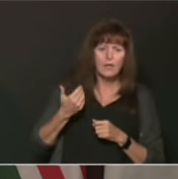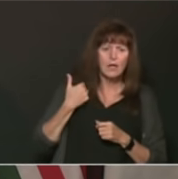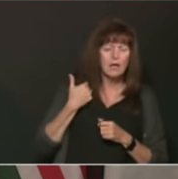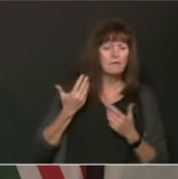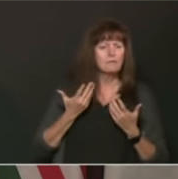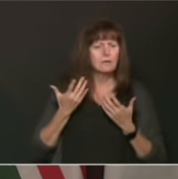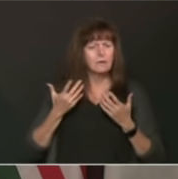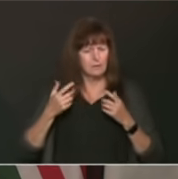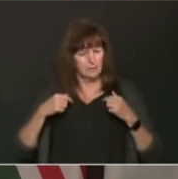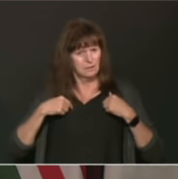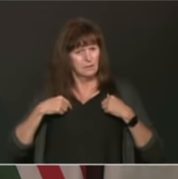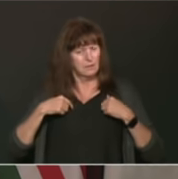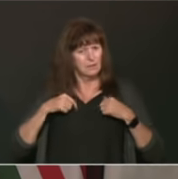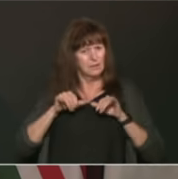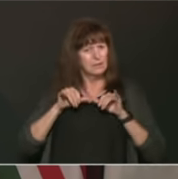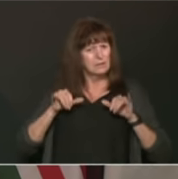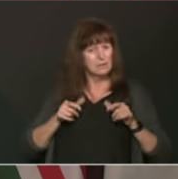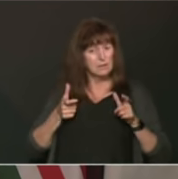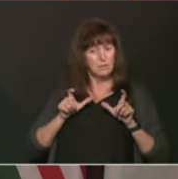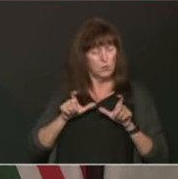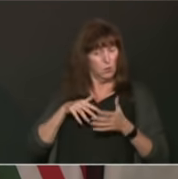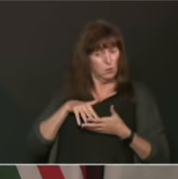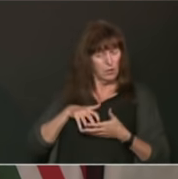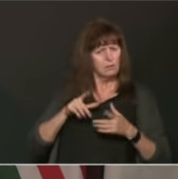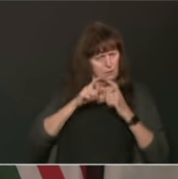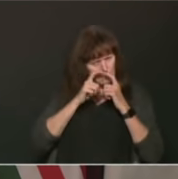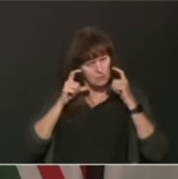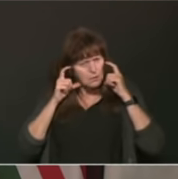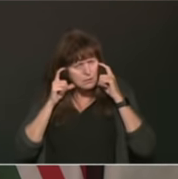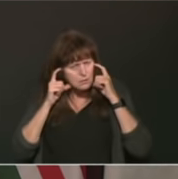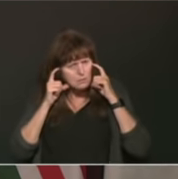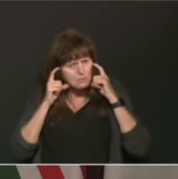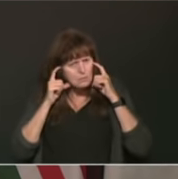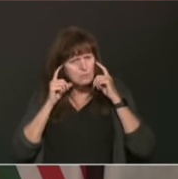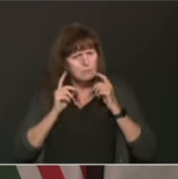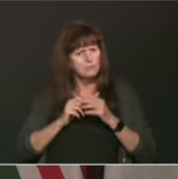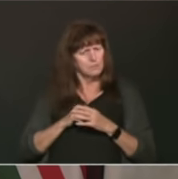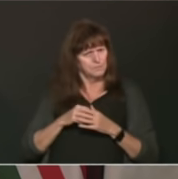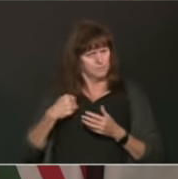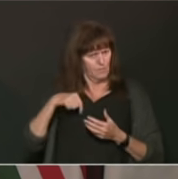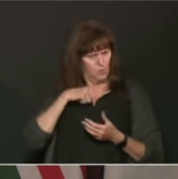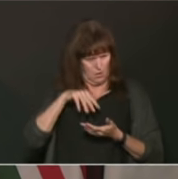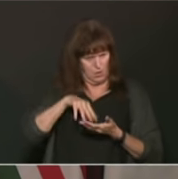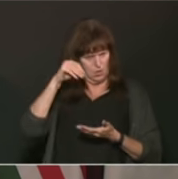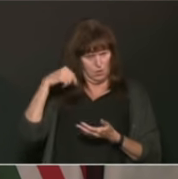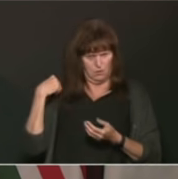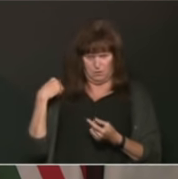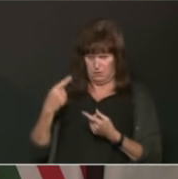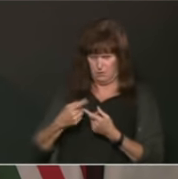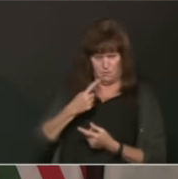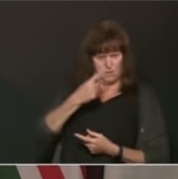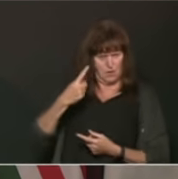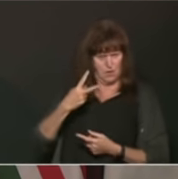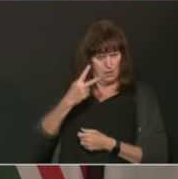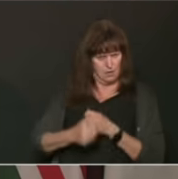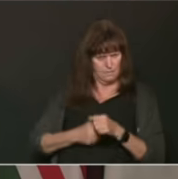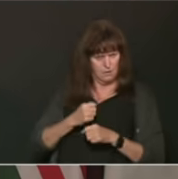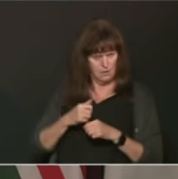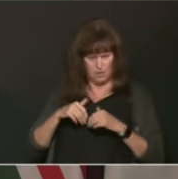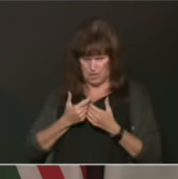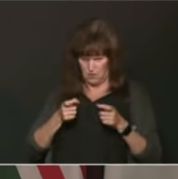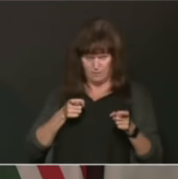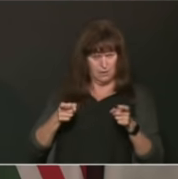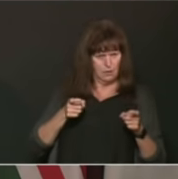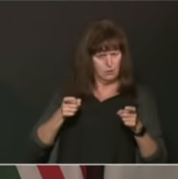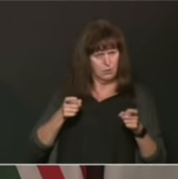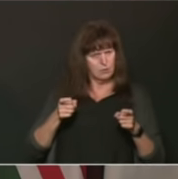learned in the last year and a half how to minimize the risk of COVID-19. And that took us a year and a half to build all of that knowledge